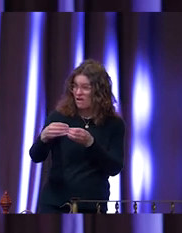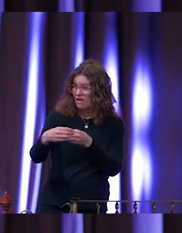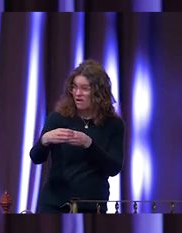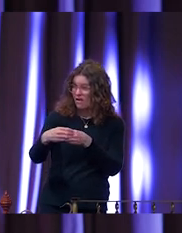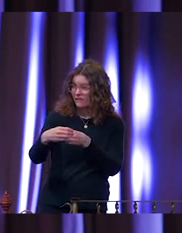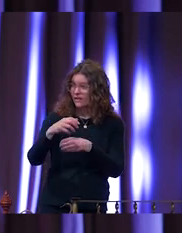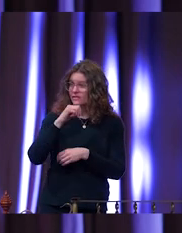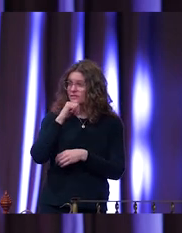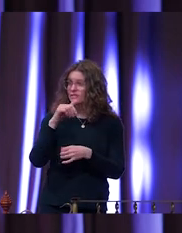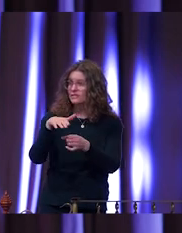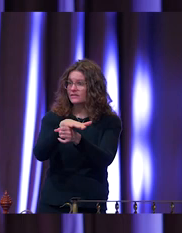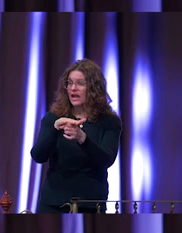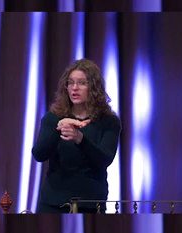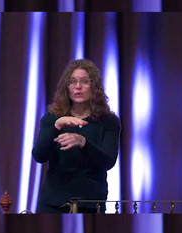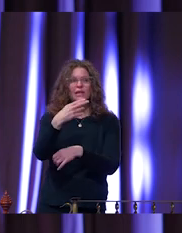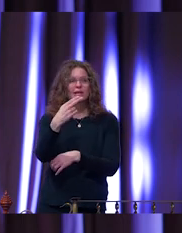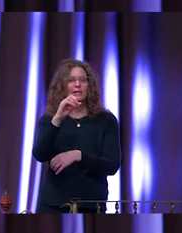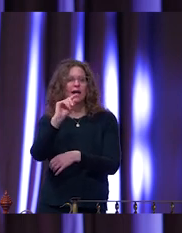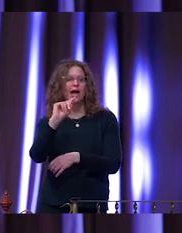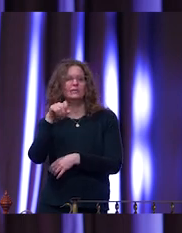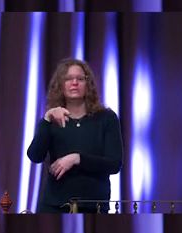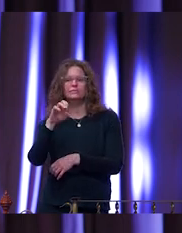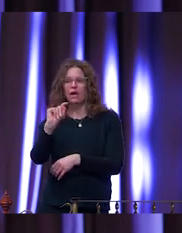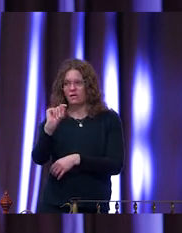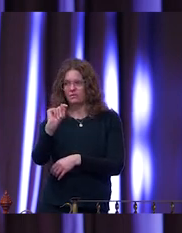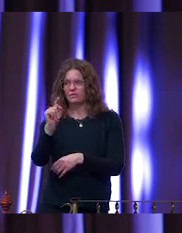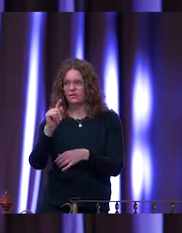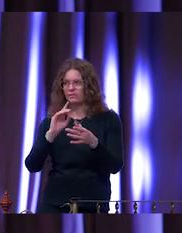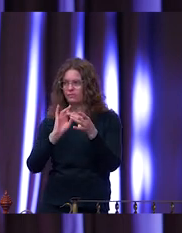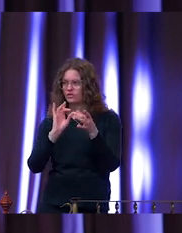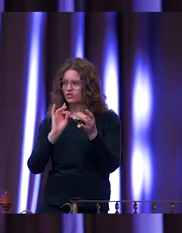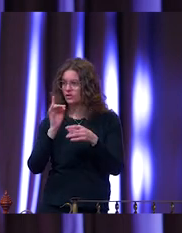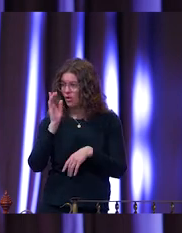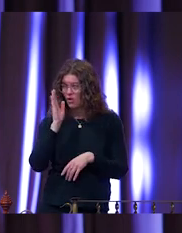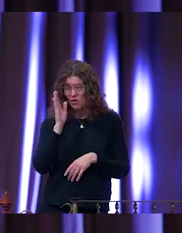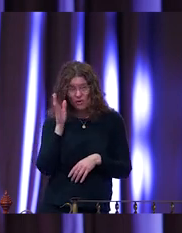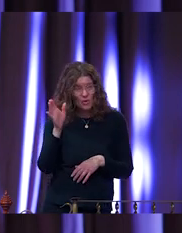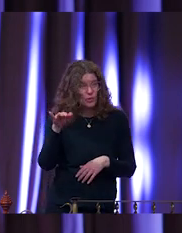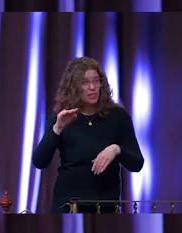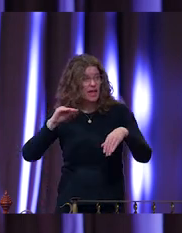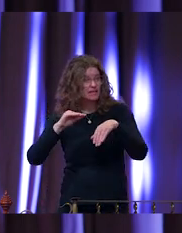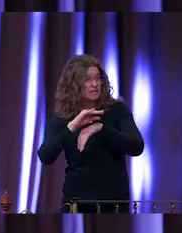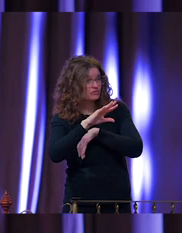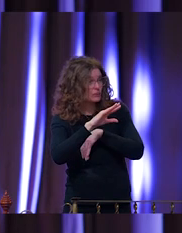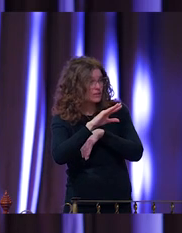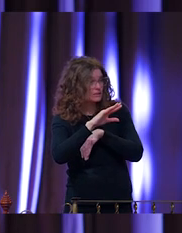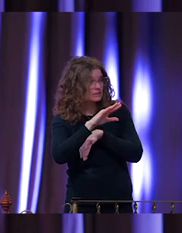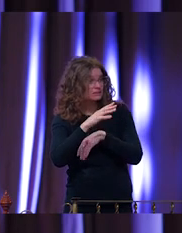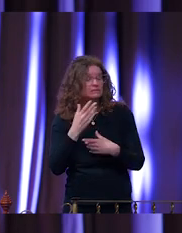so-called hotspot that he mentioned, will that influence